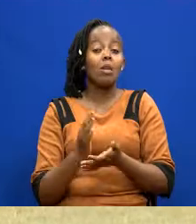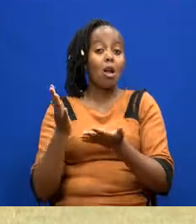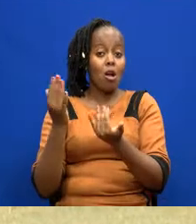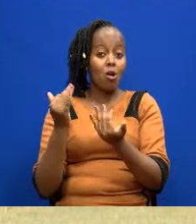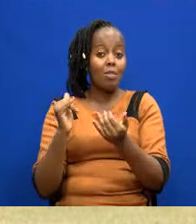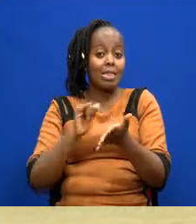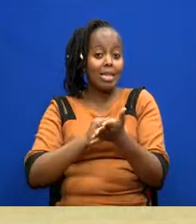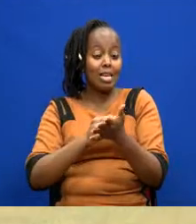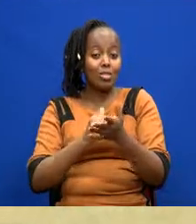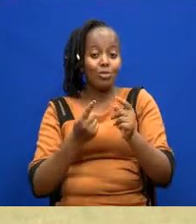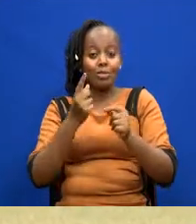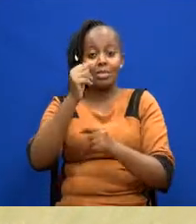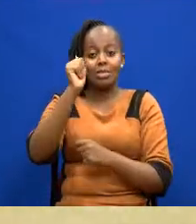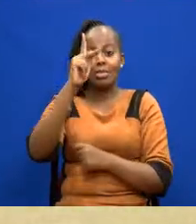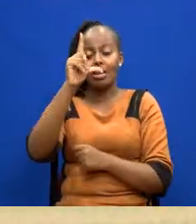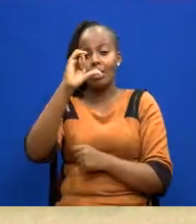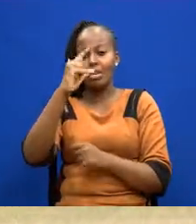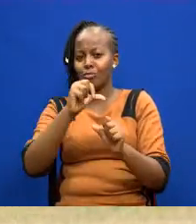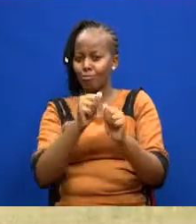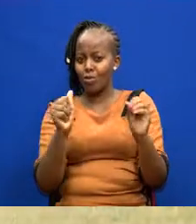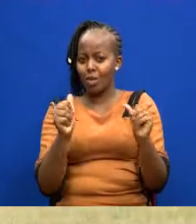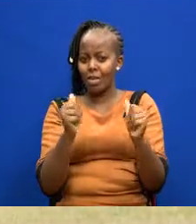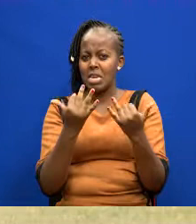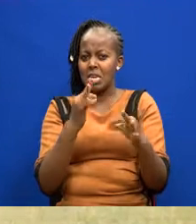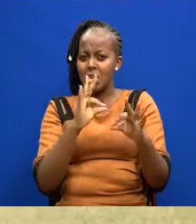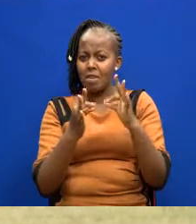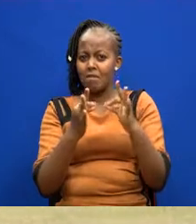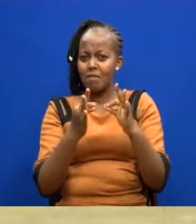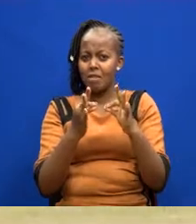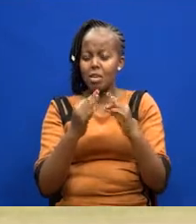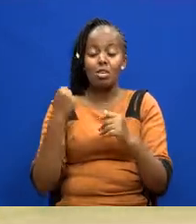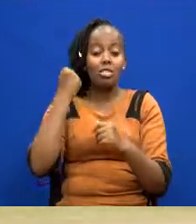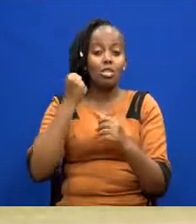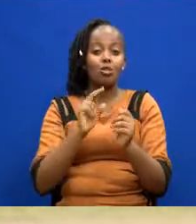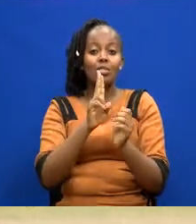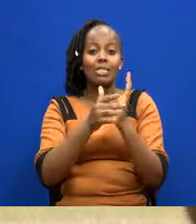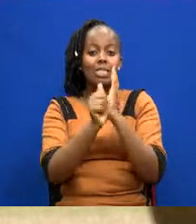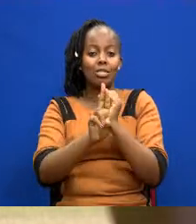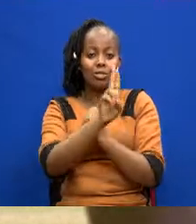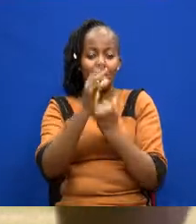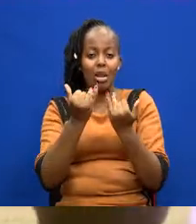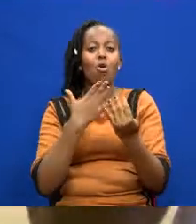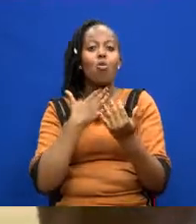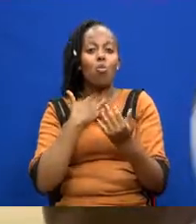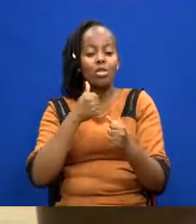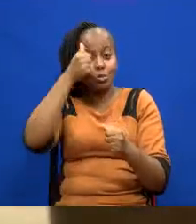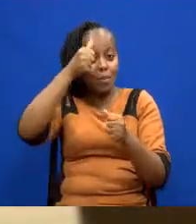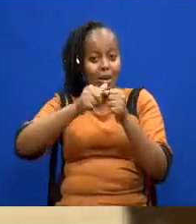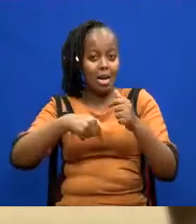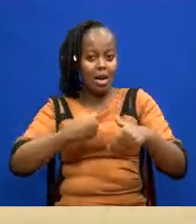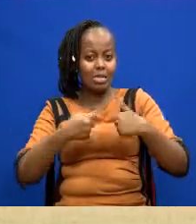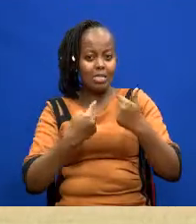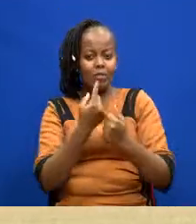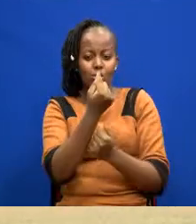I hope your tackling is getting better. If not, sound technique is being applied. We are going to recap on